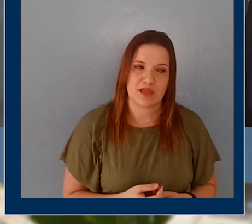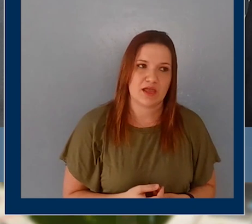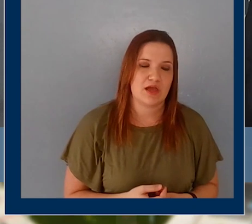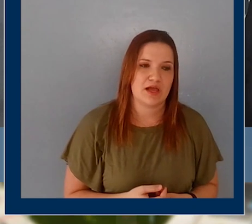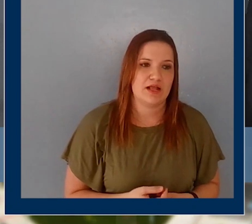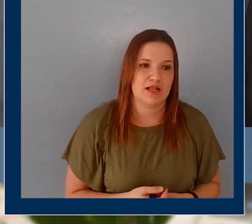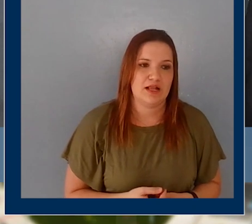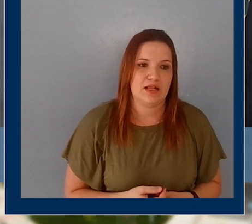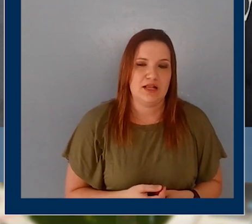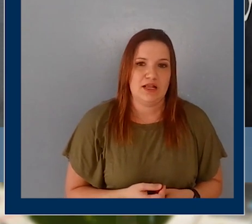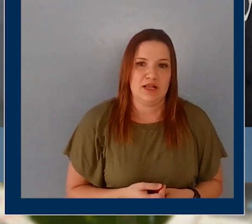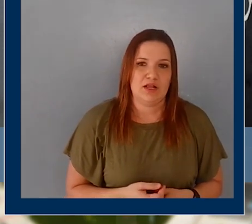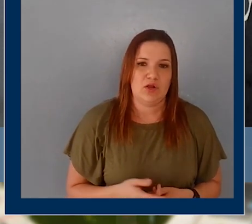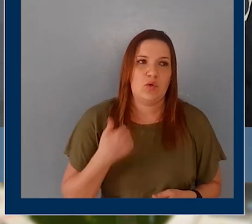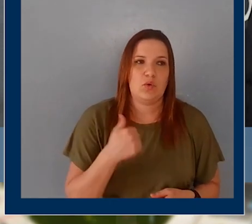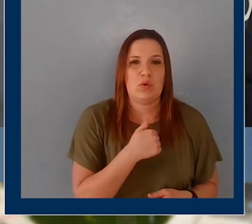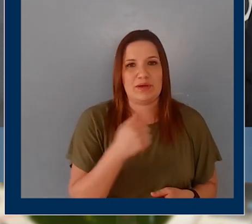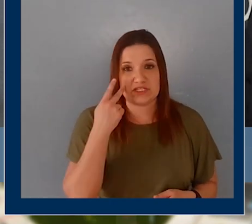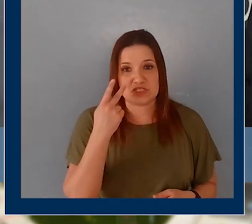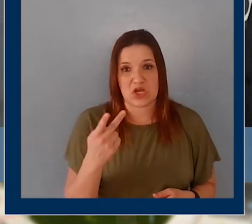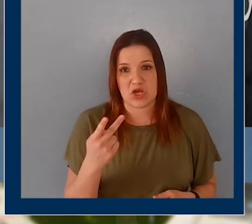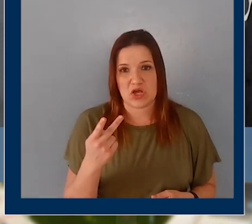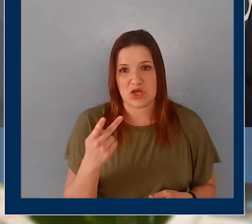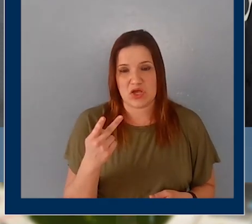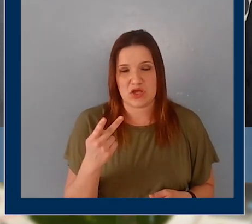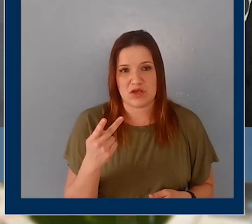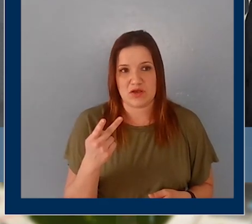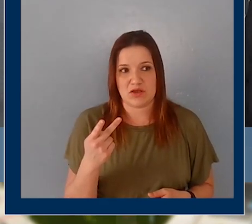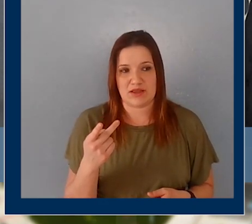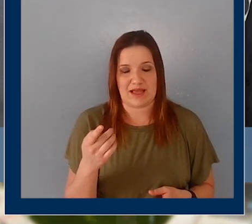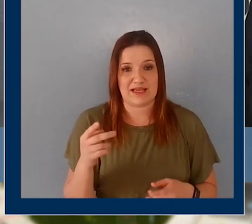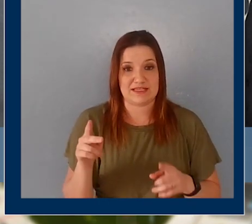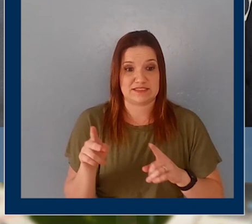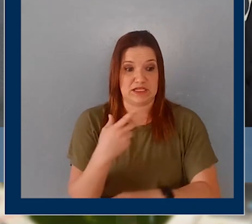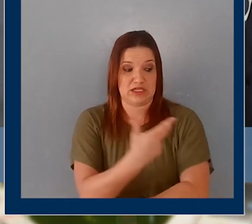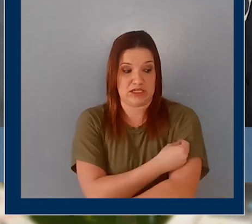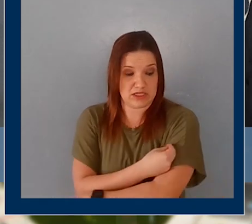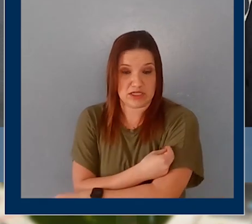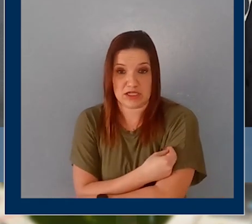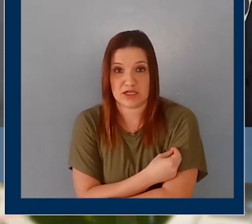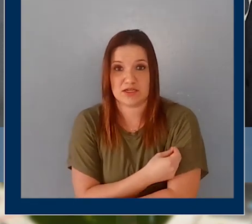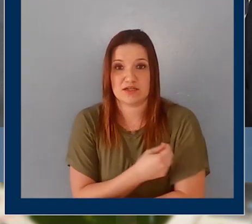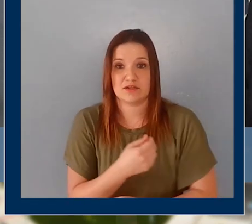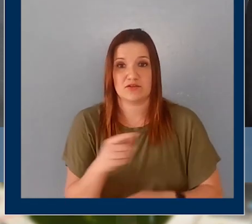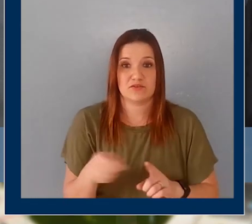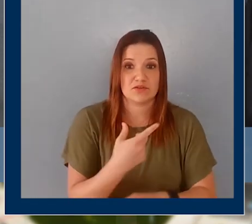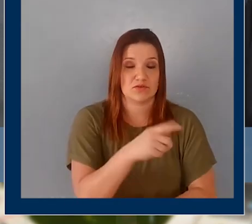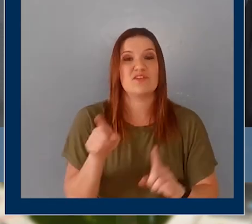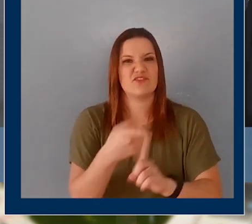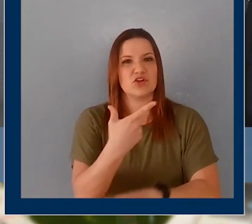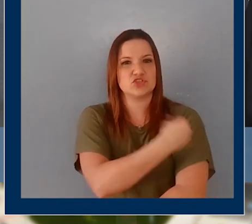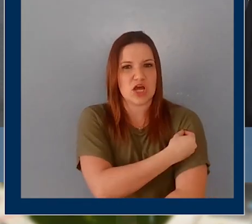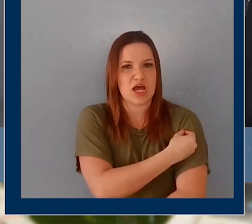from the first dose. Definitely seeing it with the second dose. In fact, a number of